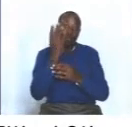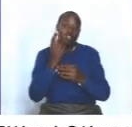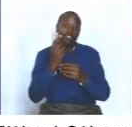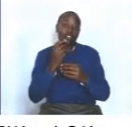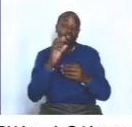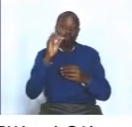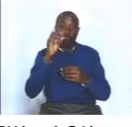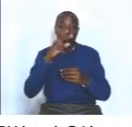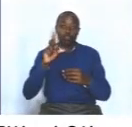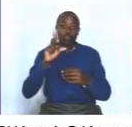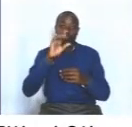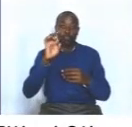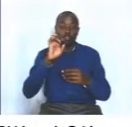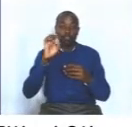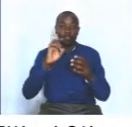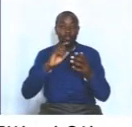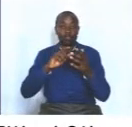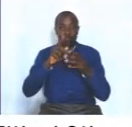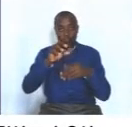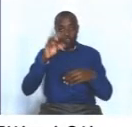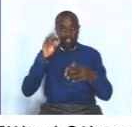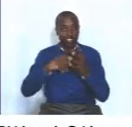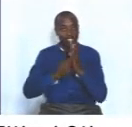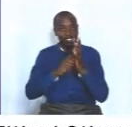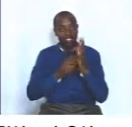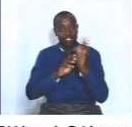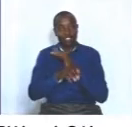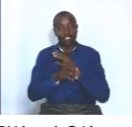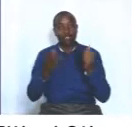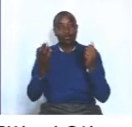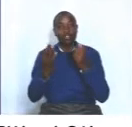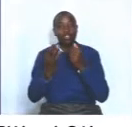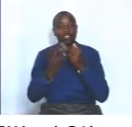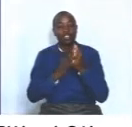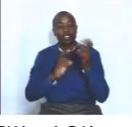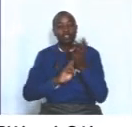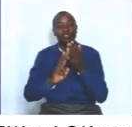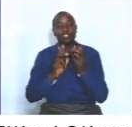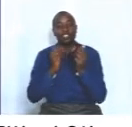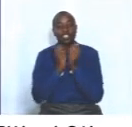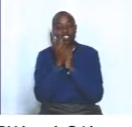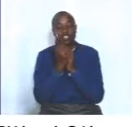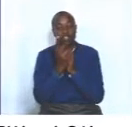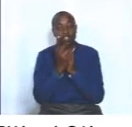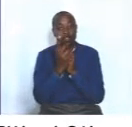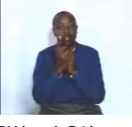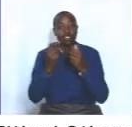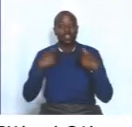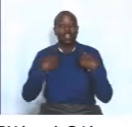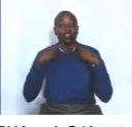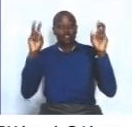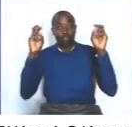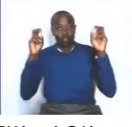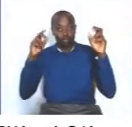we find in Genesis chapter number 8 and verse 11, and which forms the theme of our